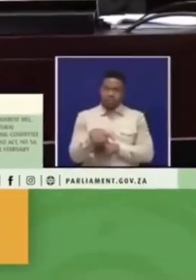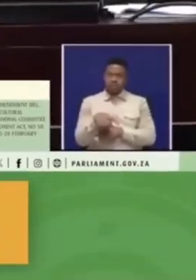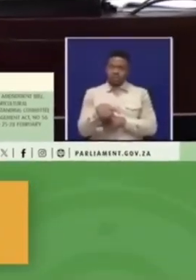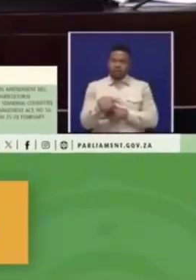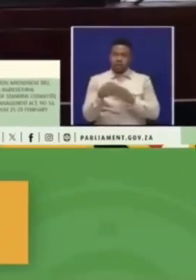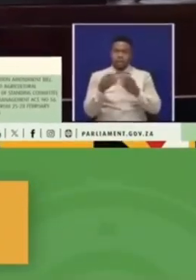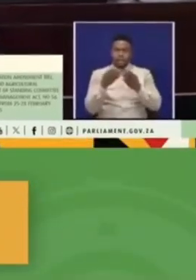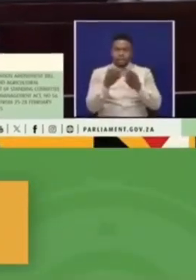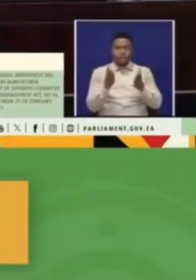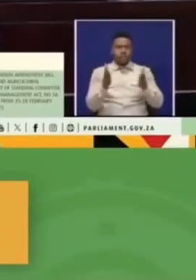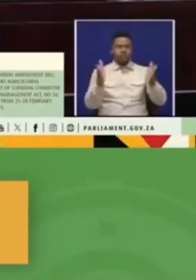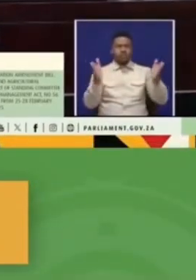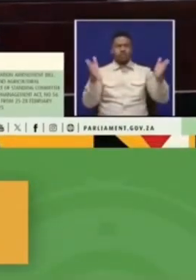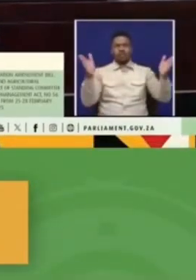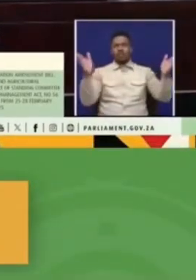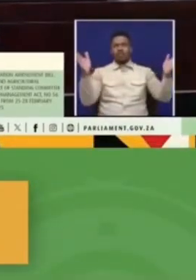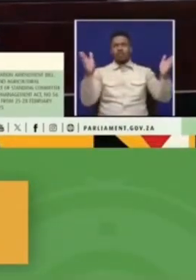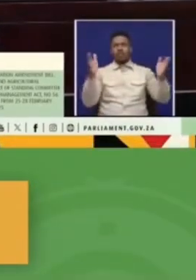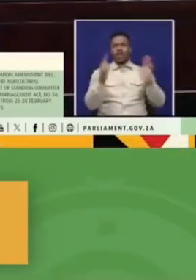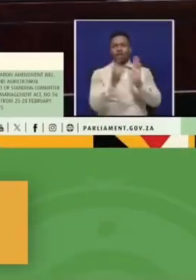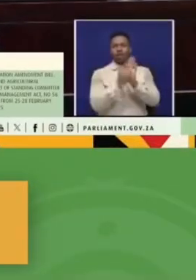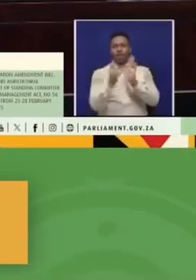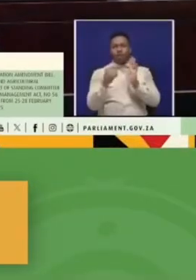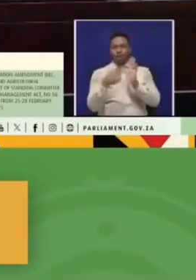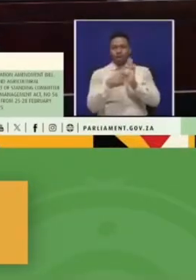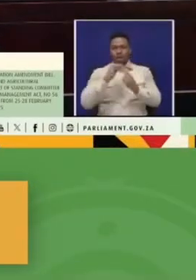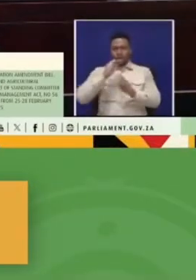citizens first, upholding the rule of law,